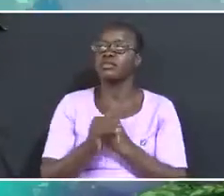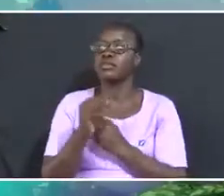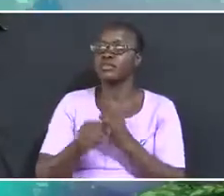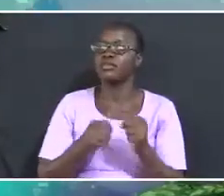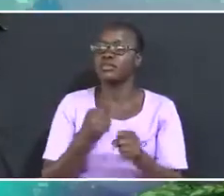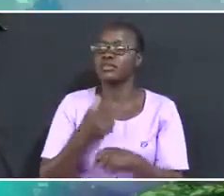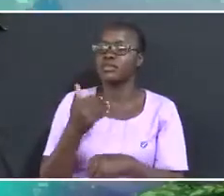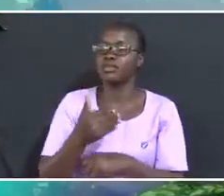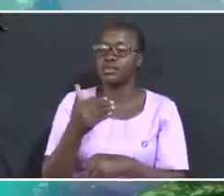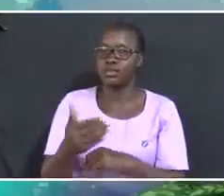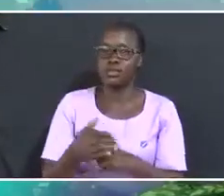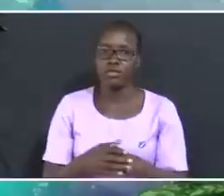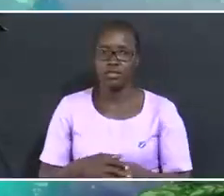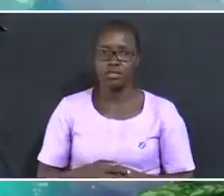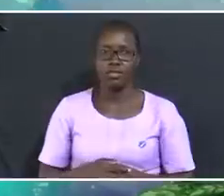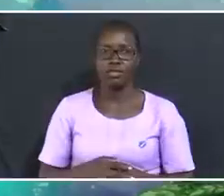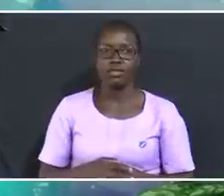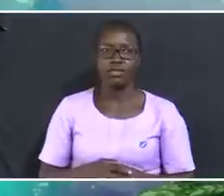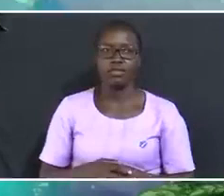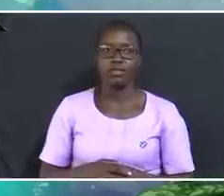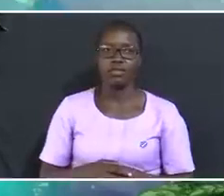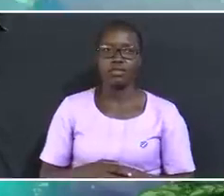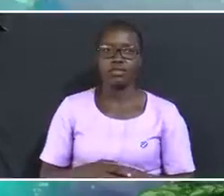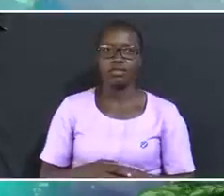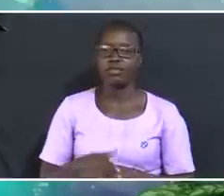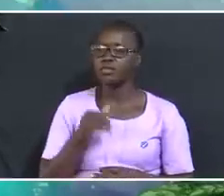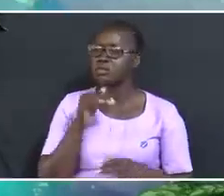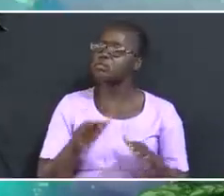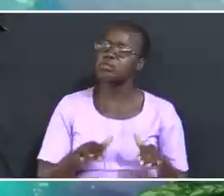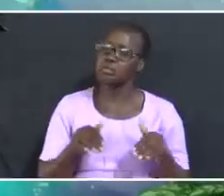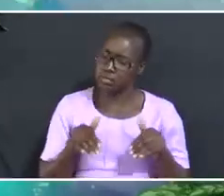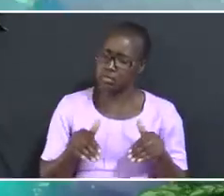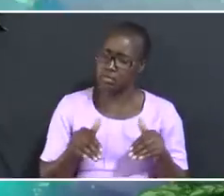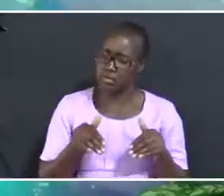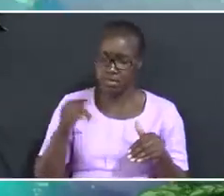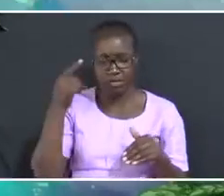year. So you don't have to wait for